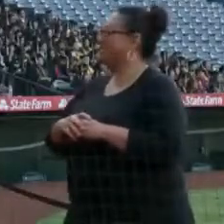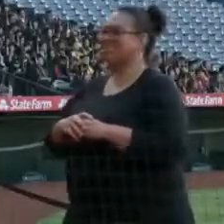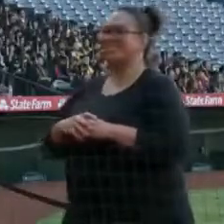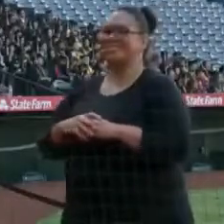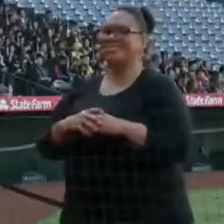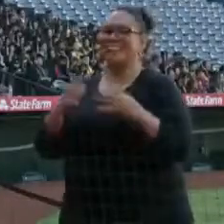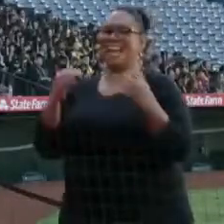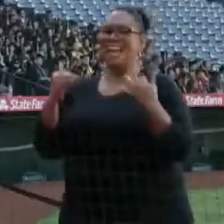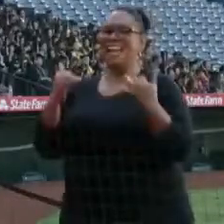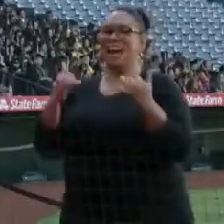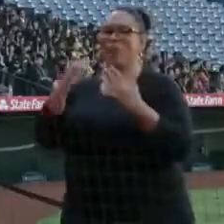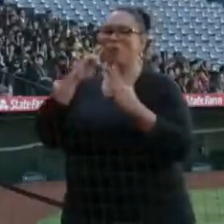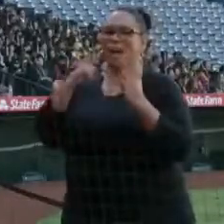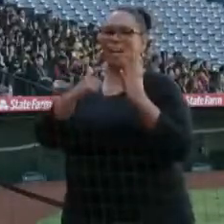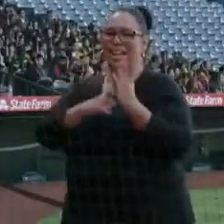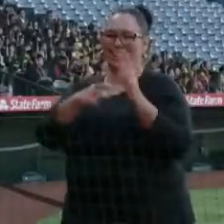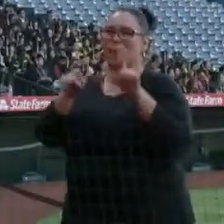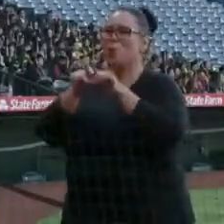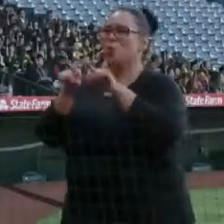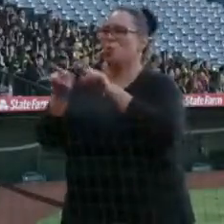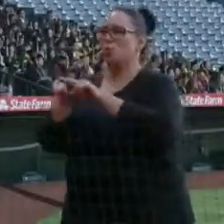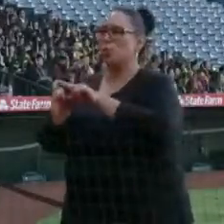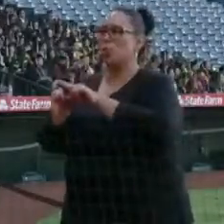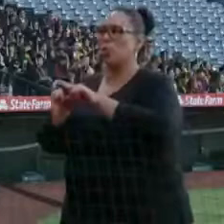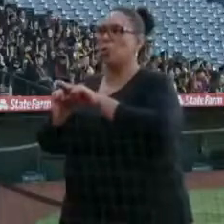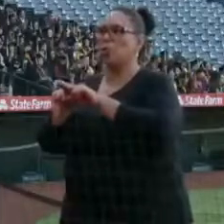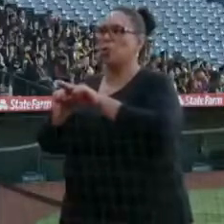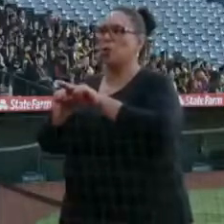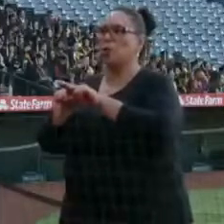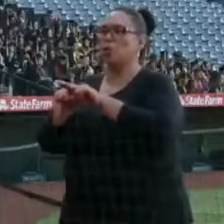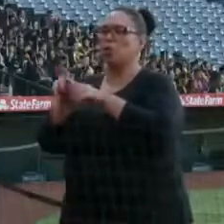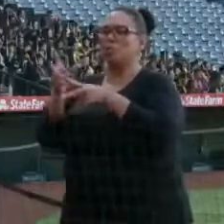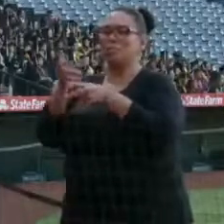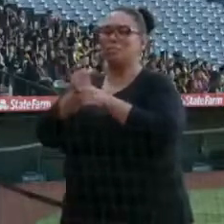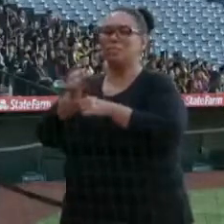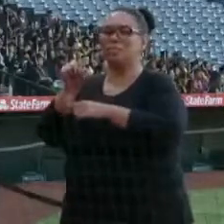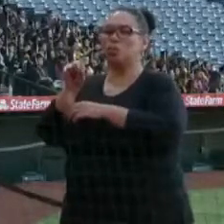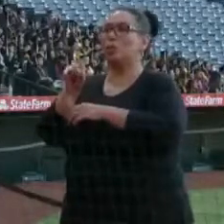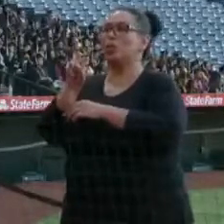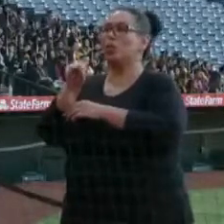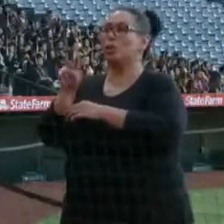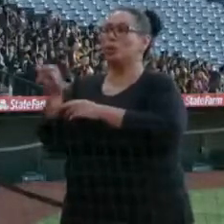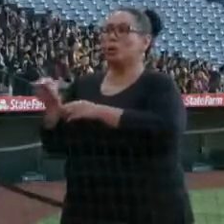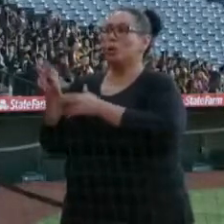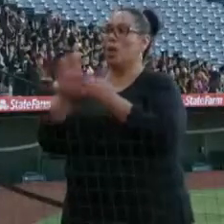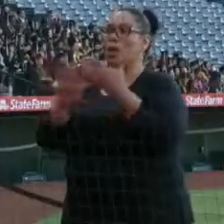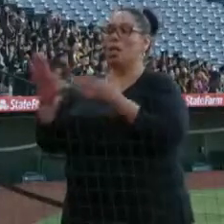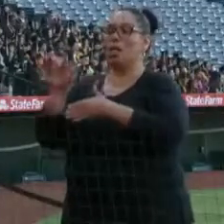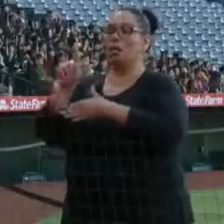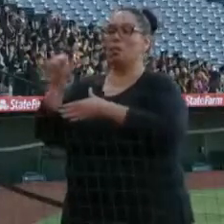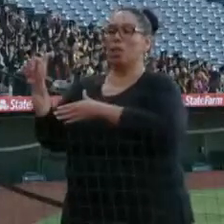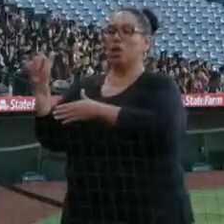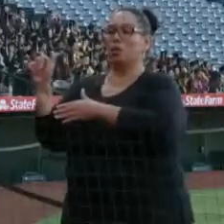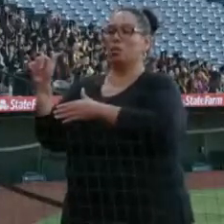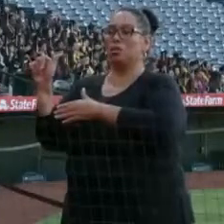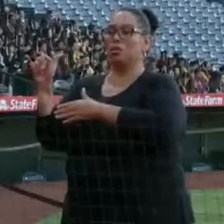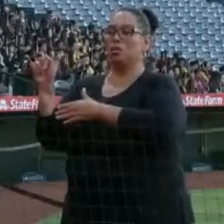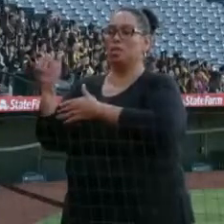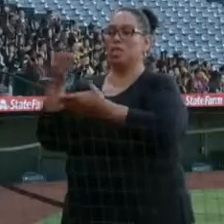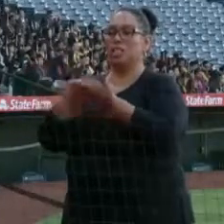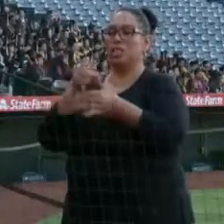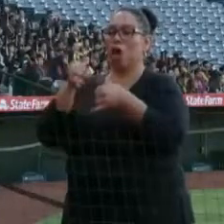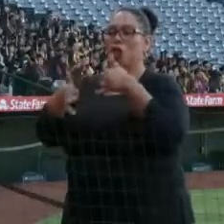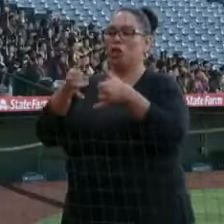We would now like to recognize also recipients of the 2022 College of Liberal Arts Scholarships.